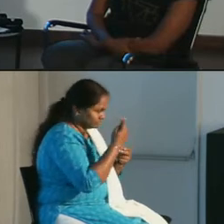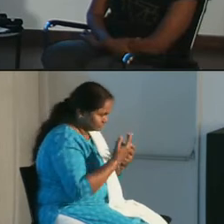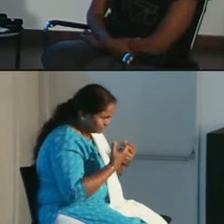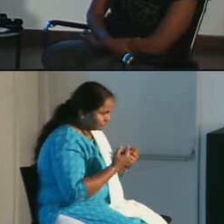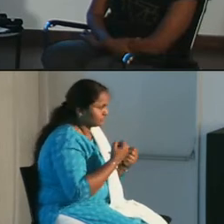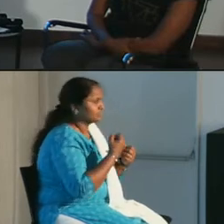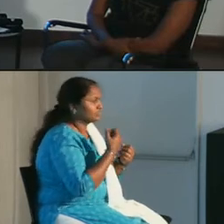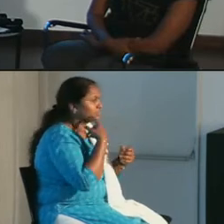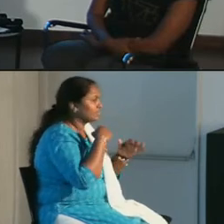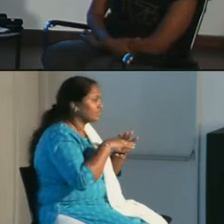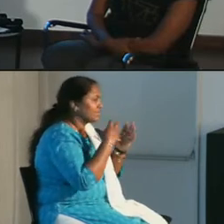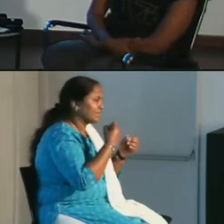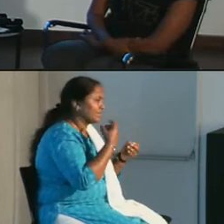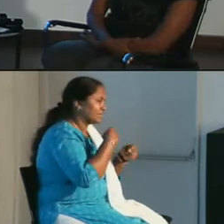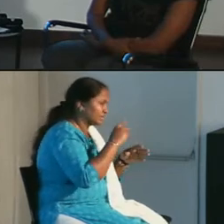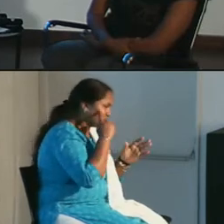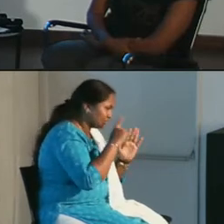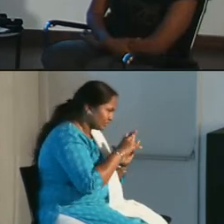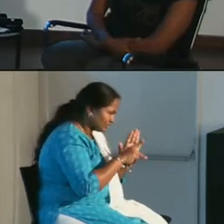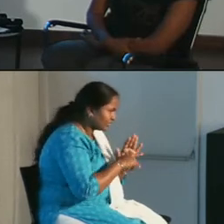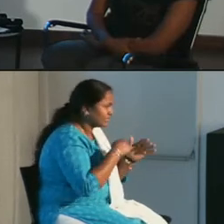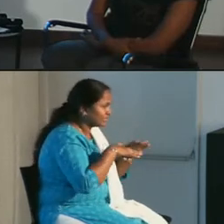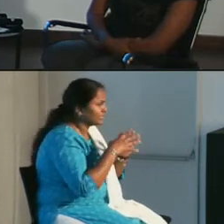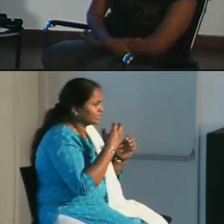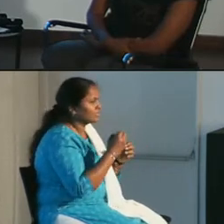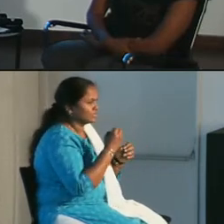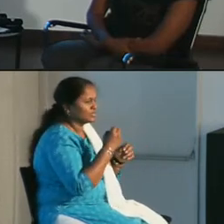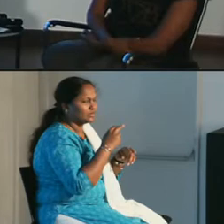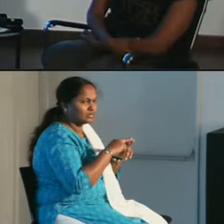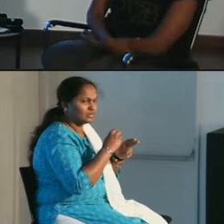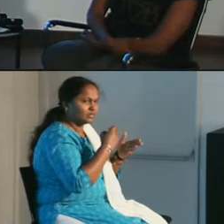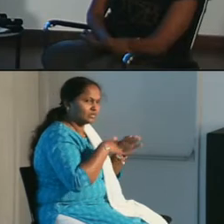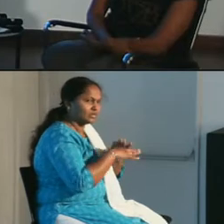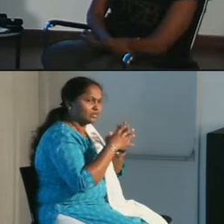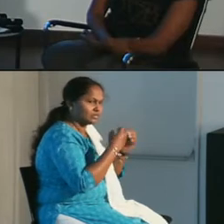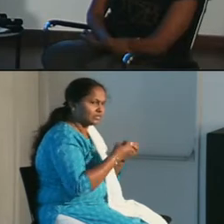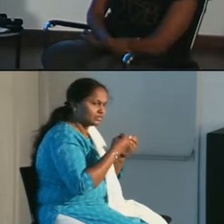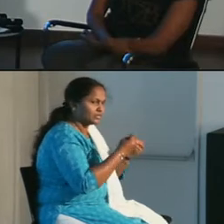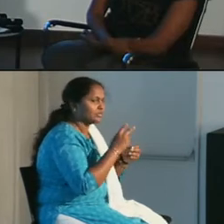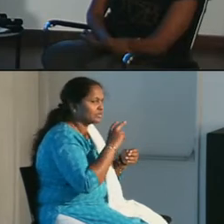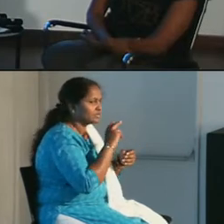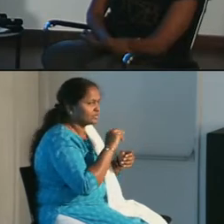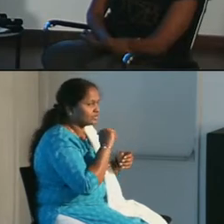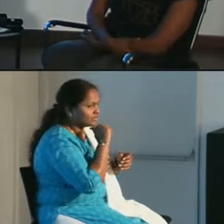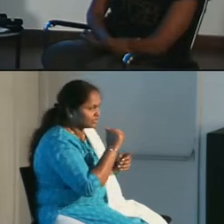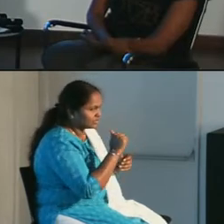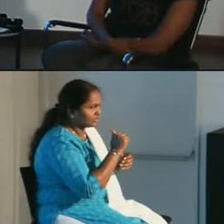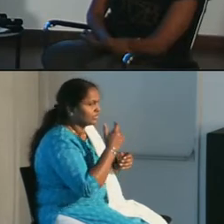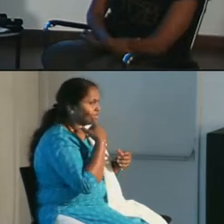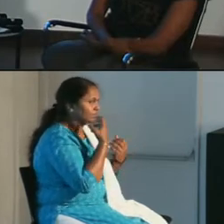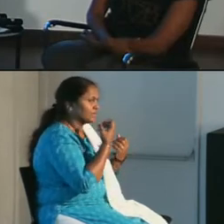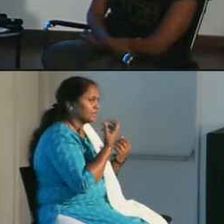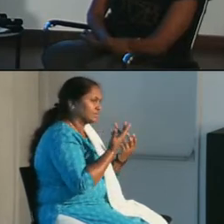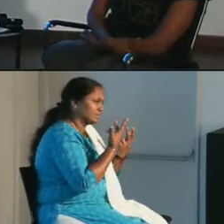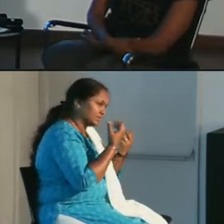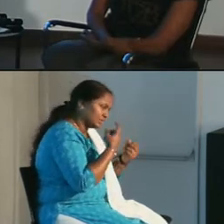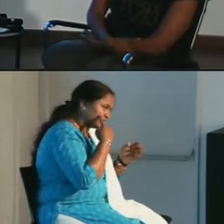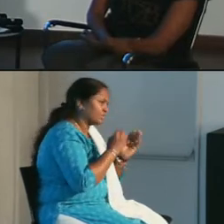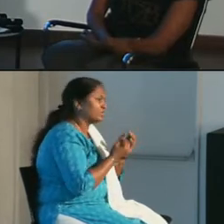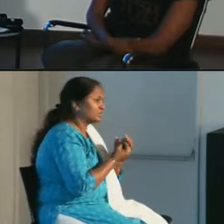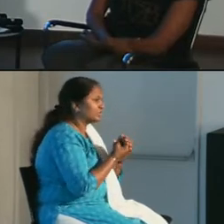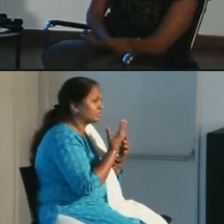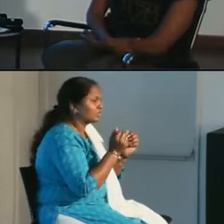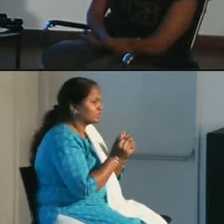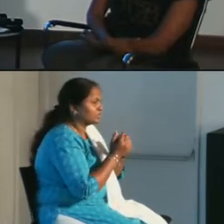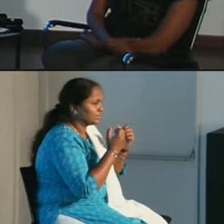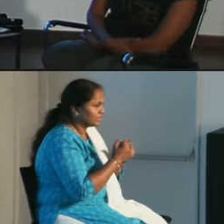the alliances that are fostered. And that is that's a constant pursuit. It's not, and it's something that we're all growing with.